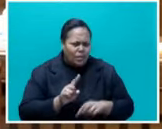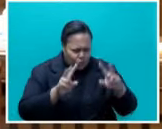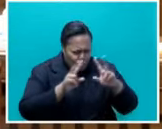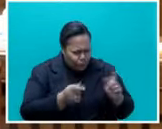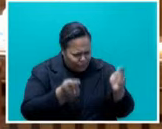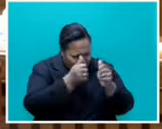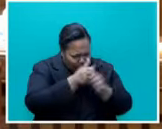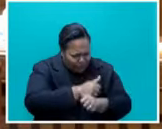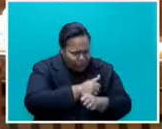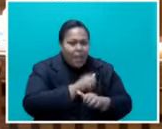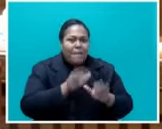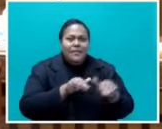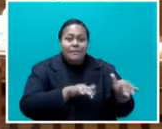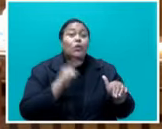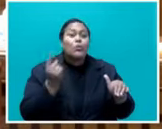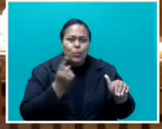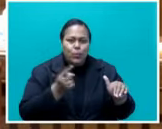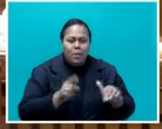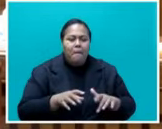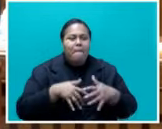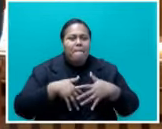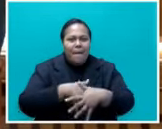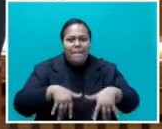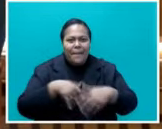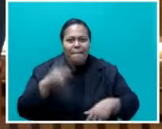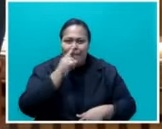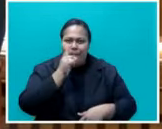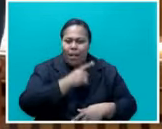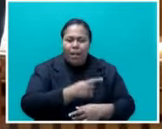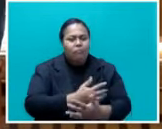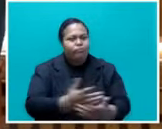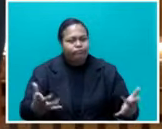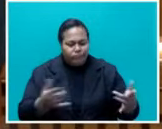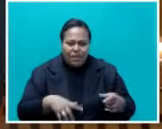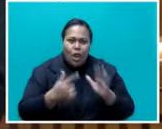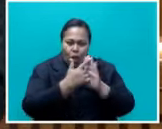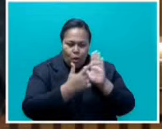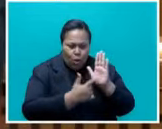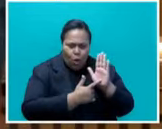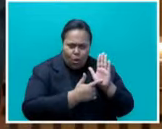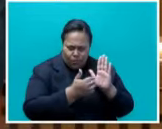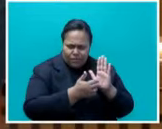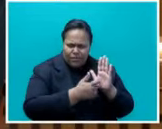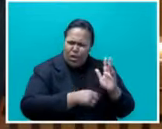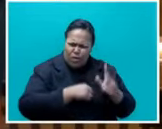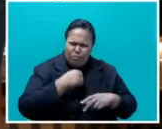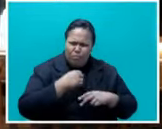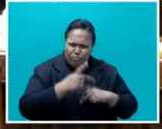participation of the public in the lawmaking process is to be denied. And that's what we are asking